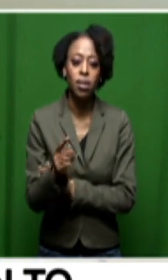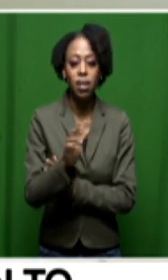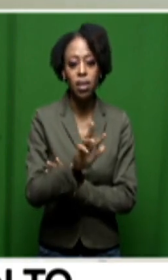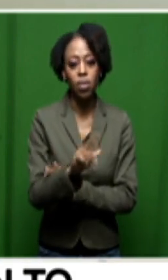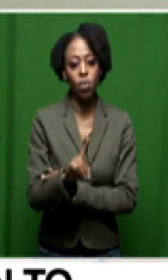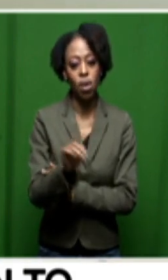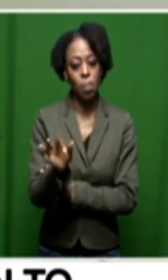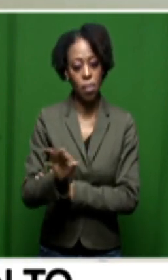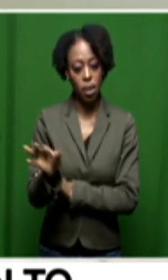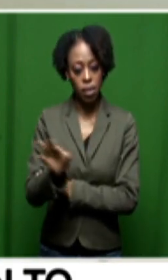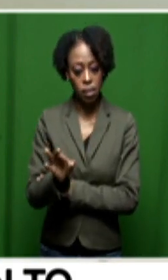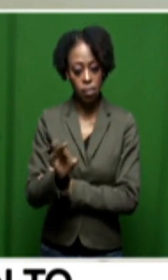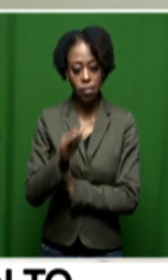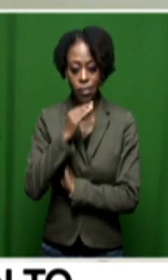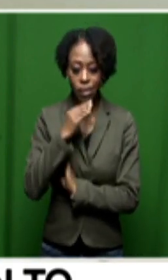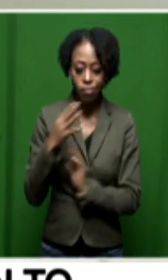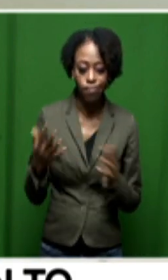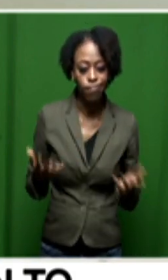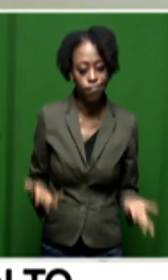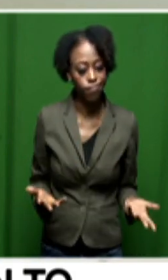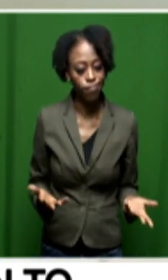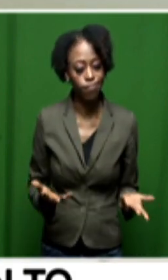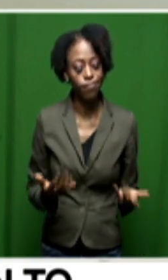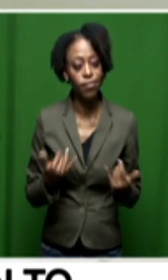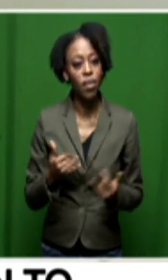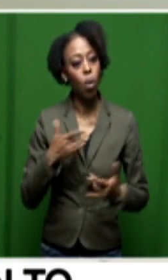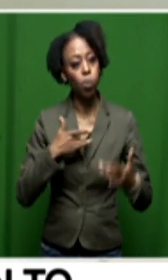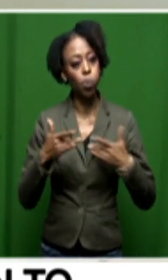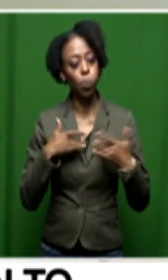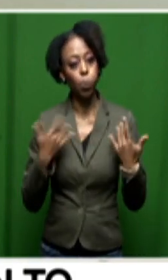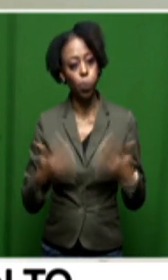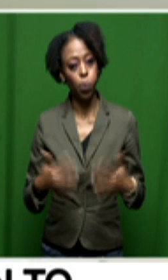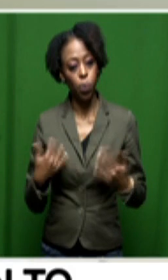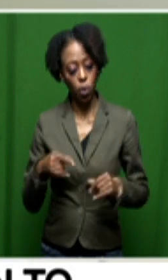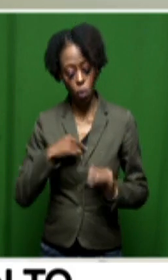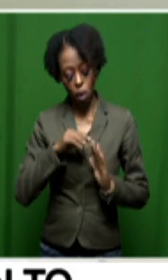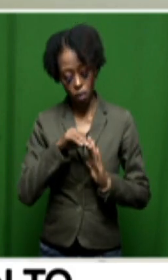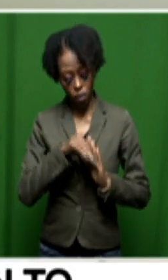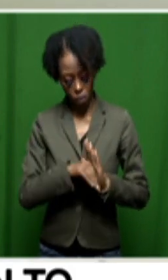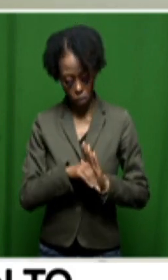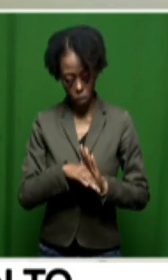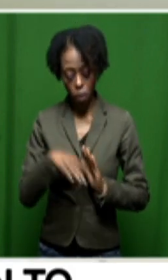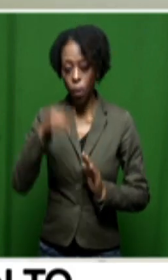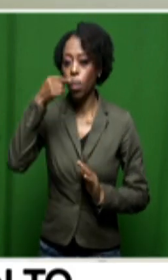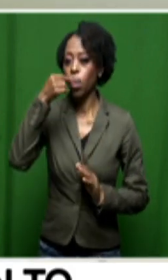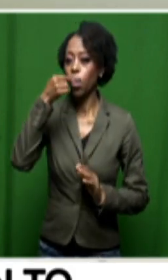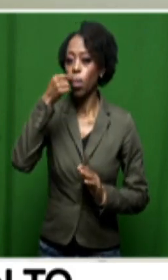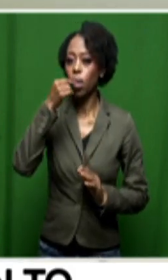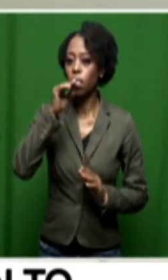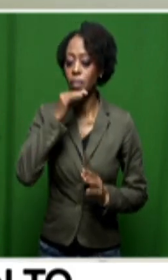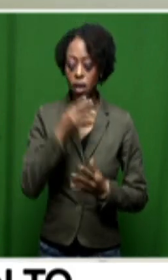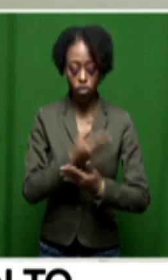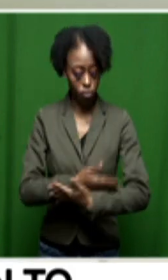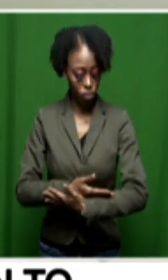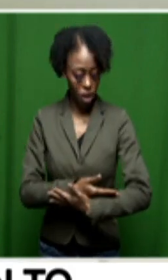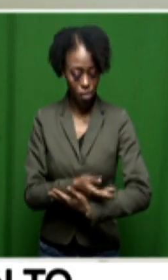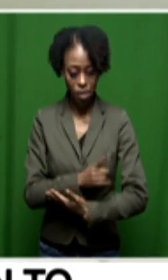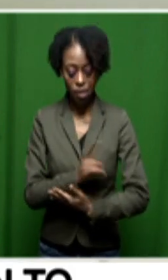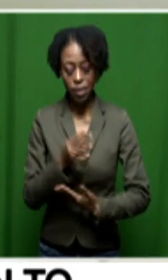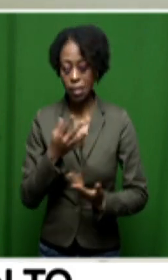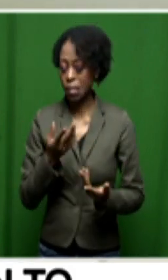81%. Okay. It's a concern because if we drop immunization, we put children